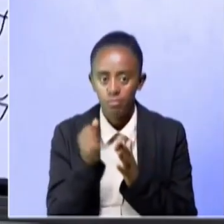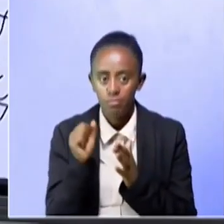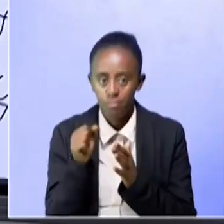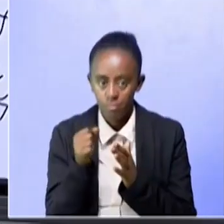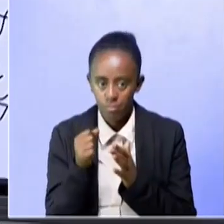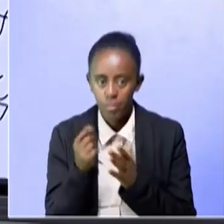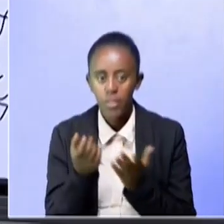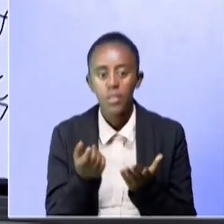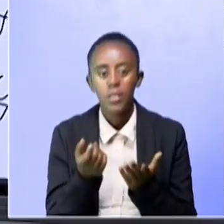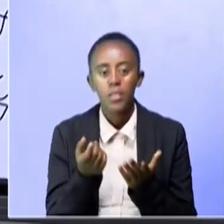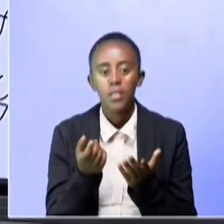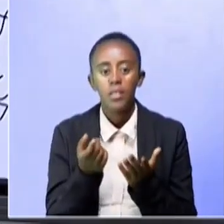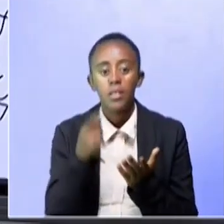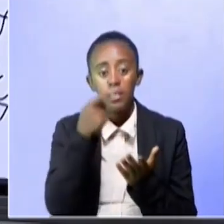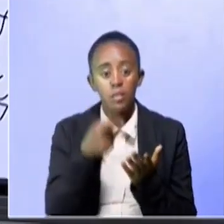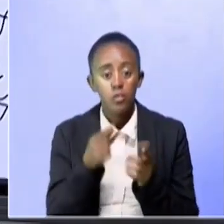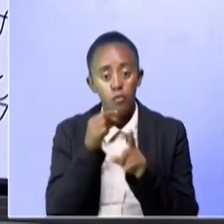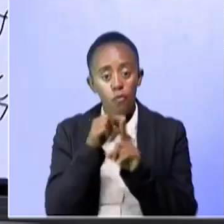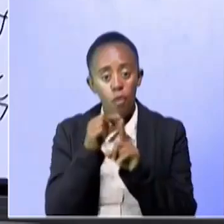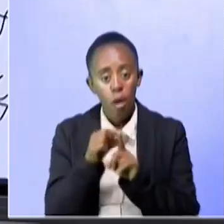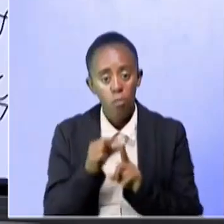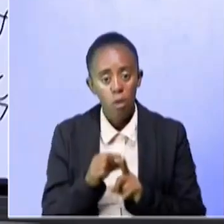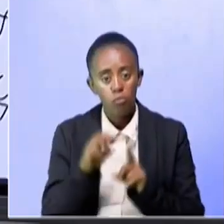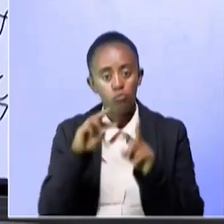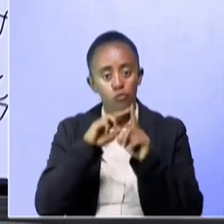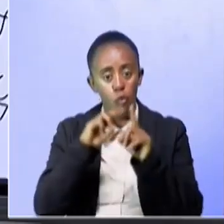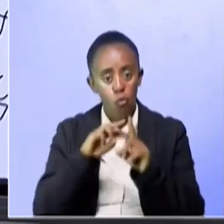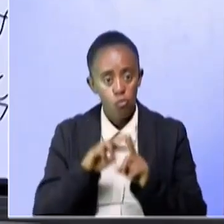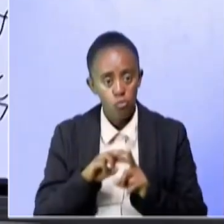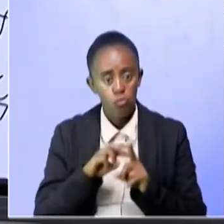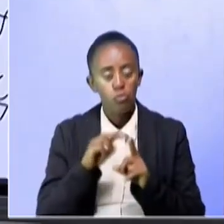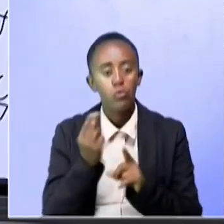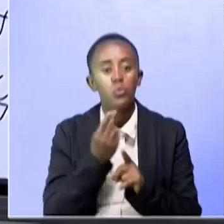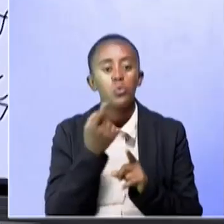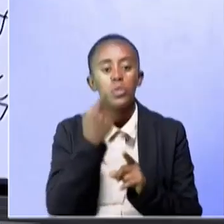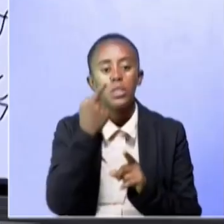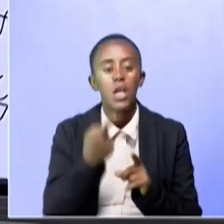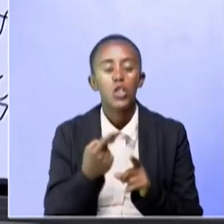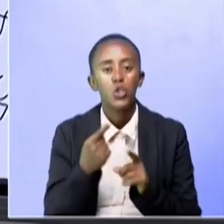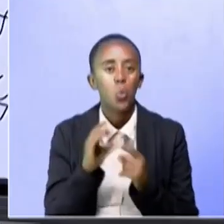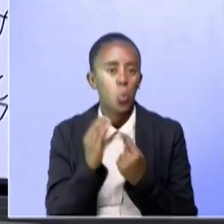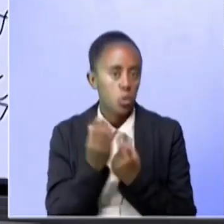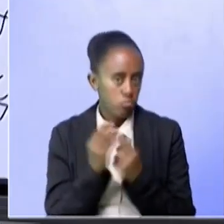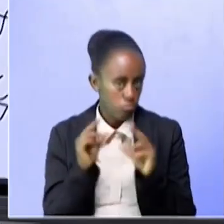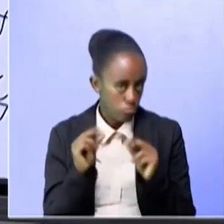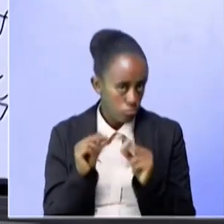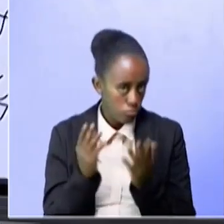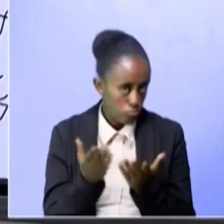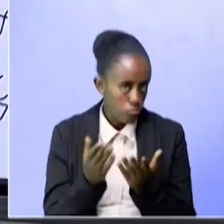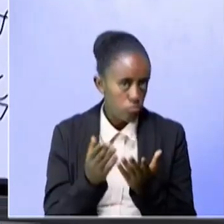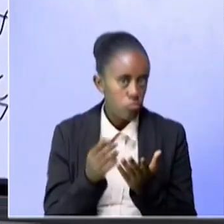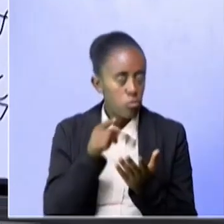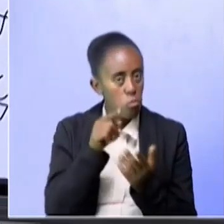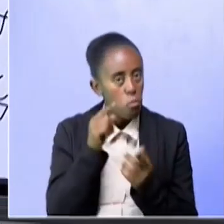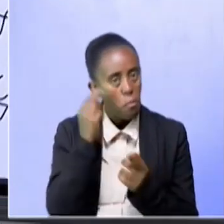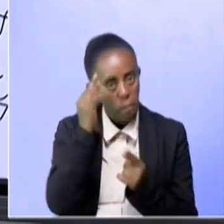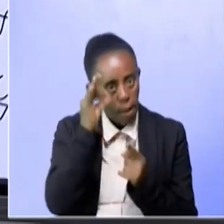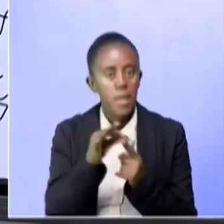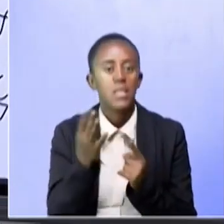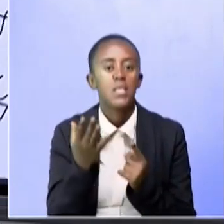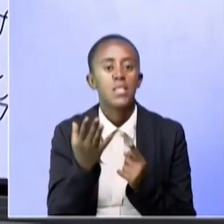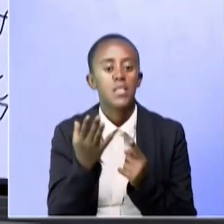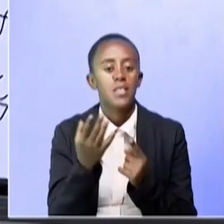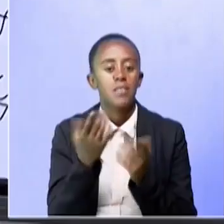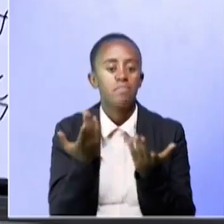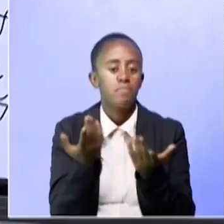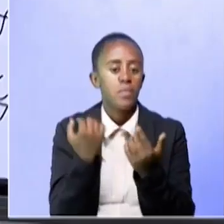But we don't mean that these vocabularies to have always used in such contexts. But for our purpose, right,